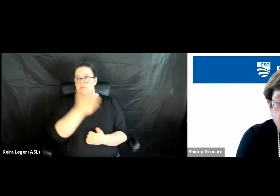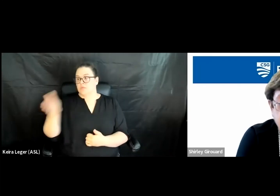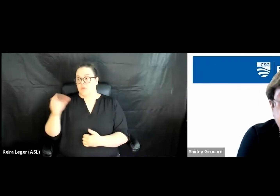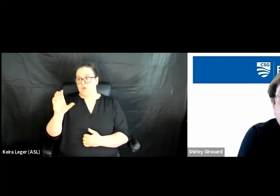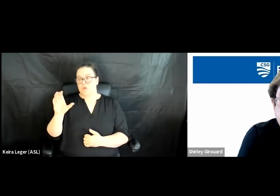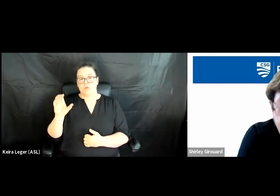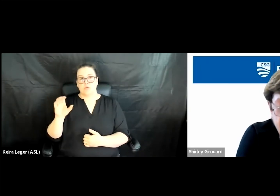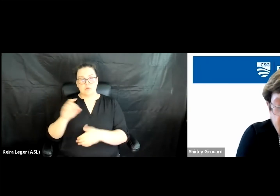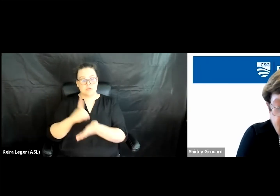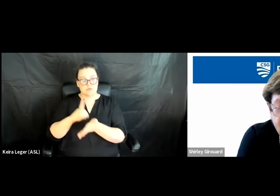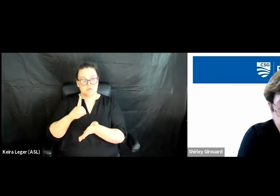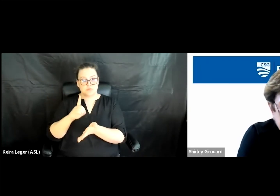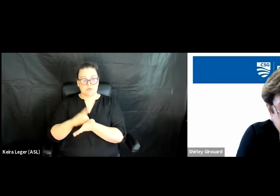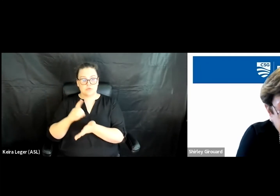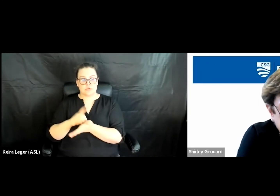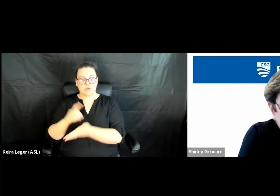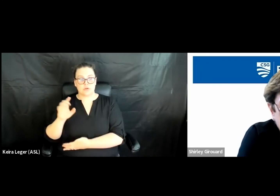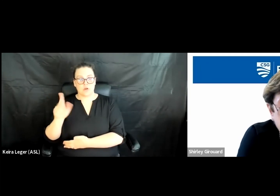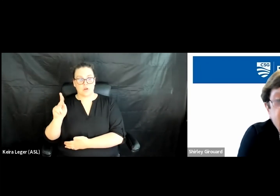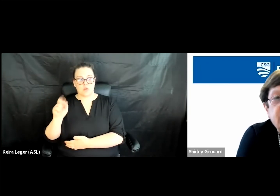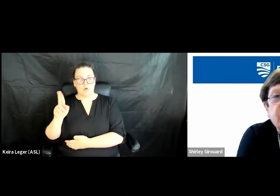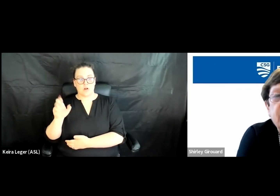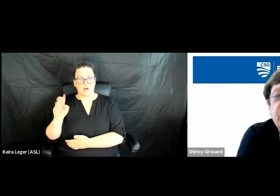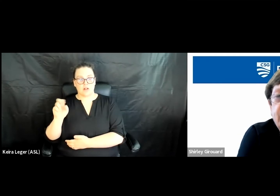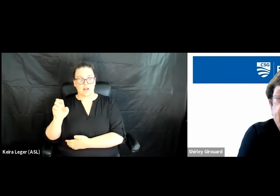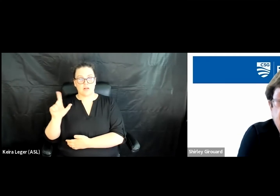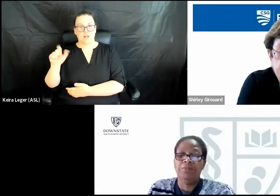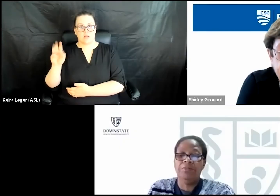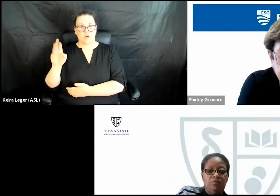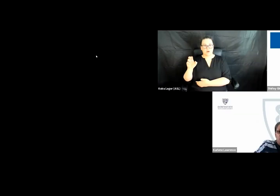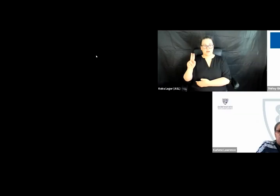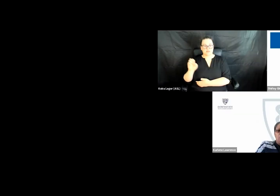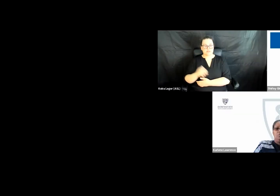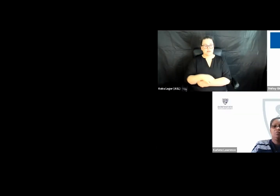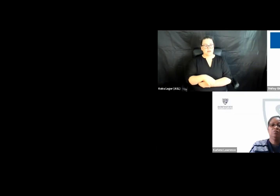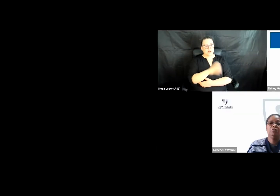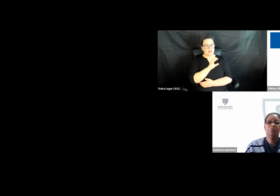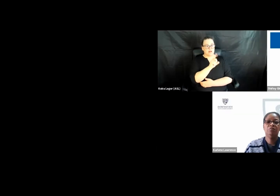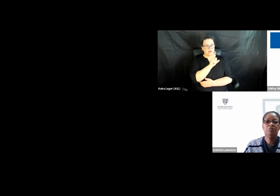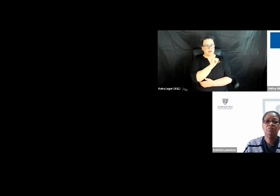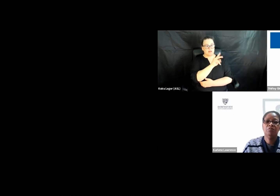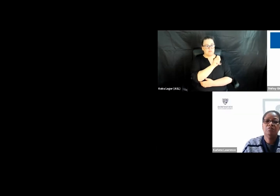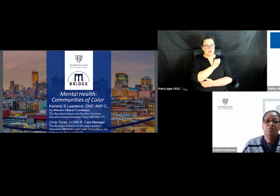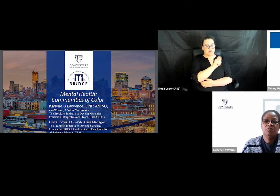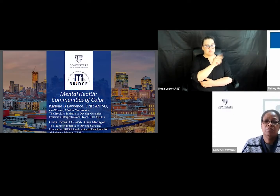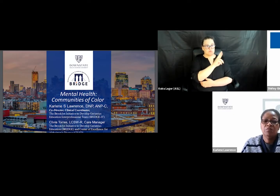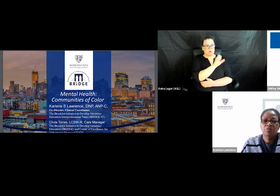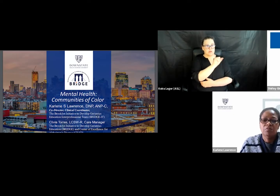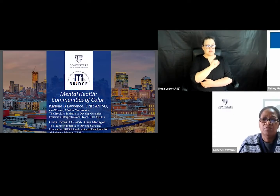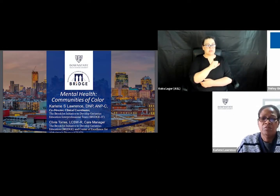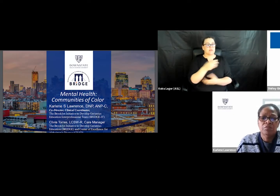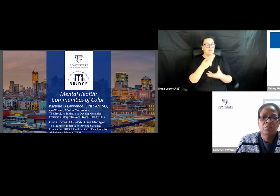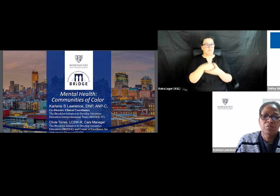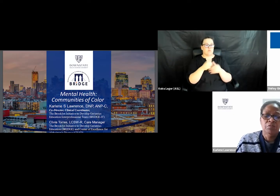Dr. Carlene Lawrence and Ms. Clivia Torres, who are both at the Brooklyn Initiative to Develop